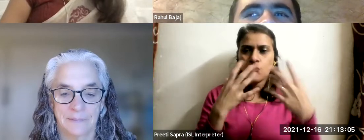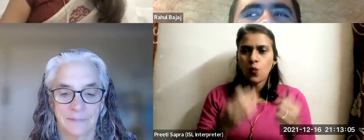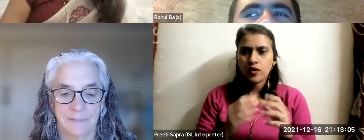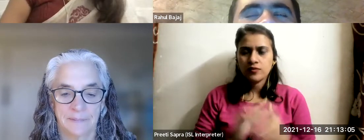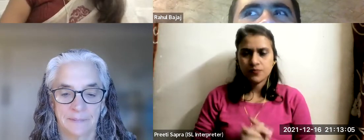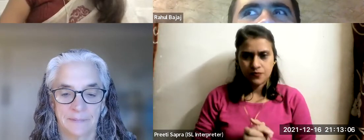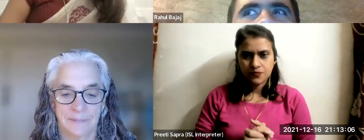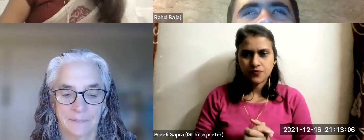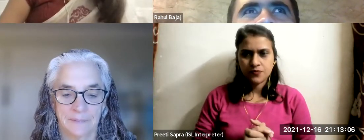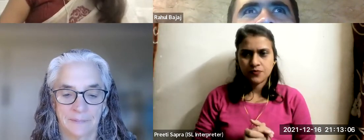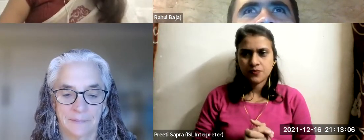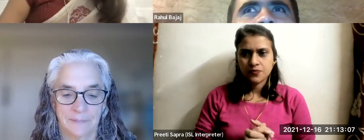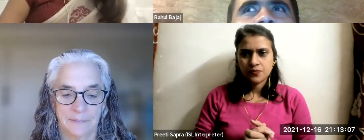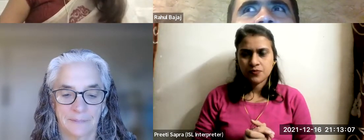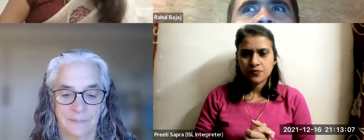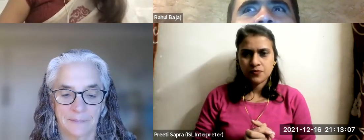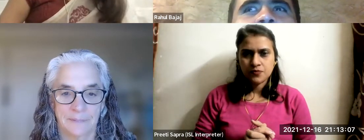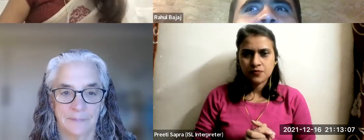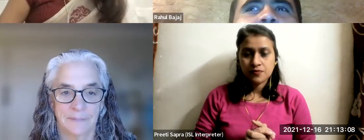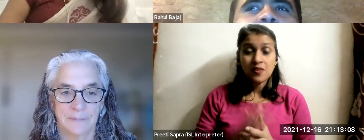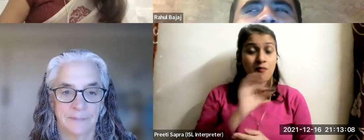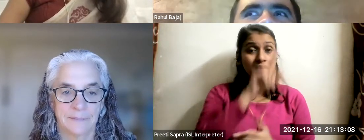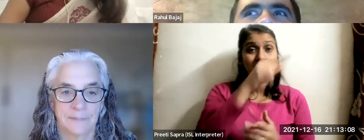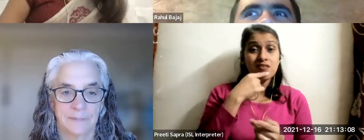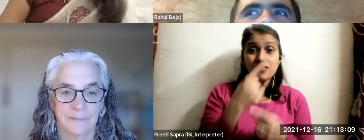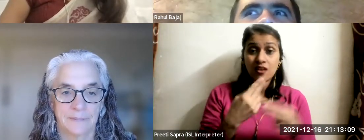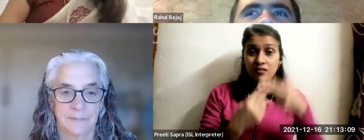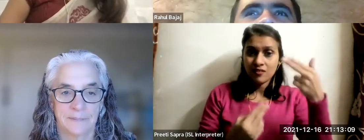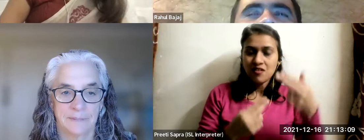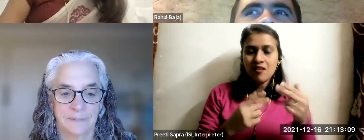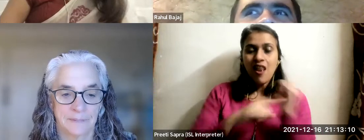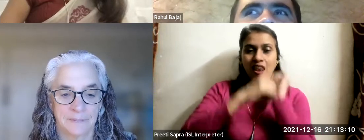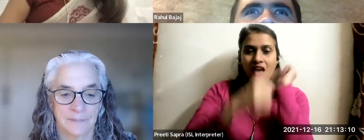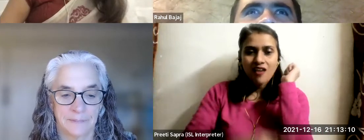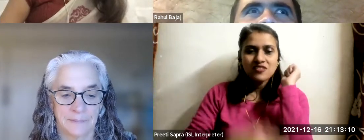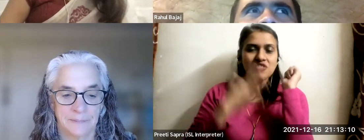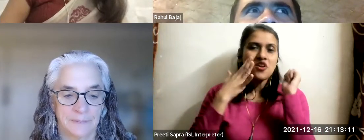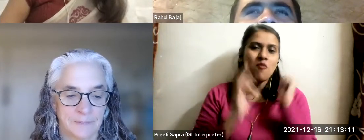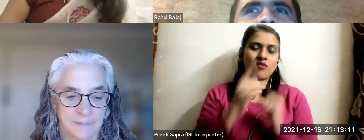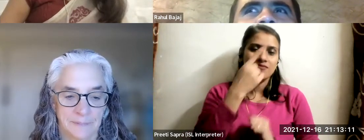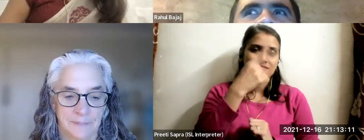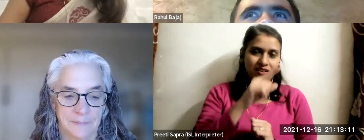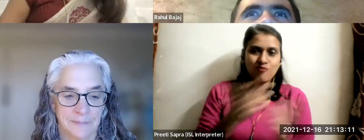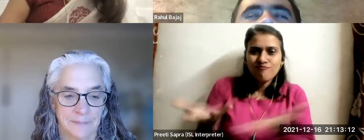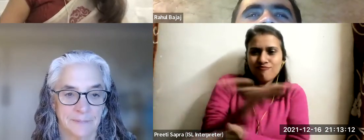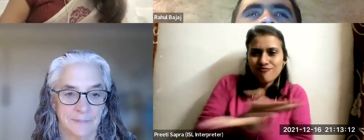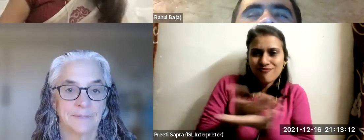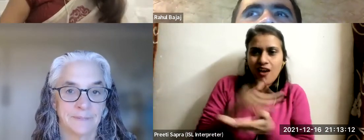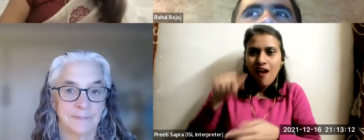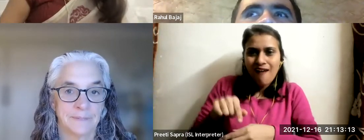but I think that's really an excellent note on which to end really this wide-ranging conversation.